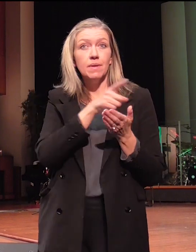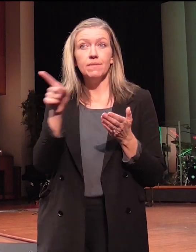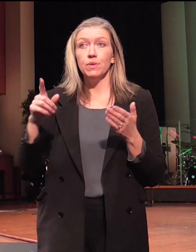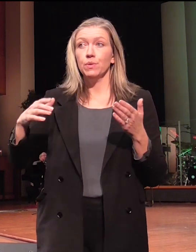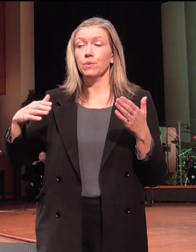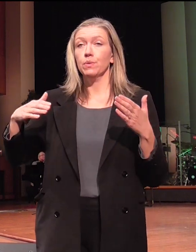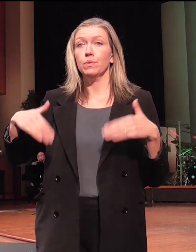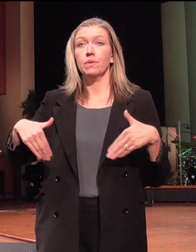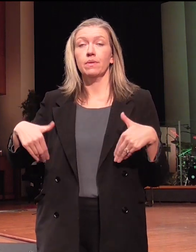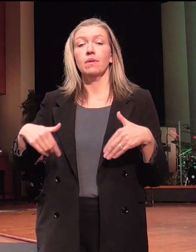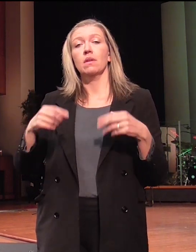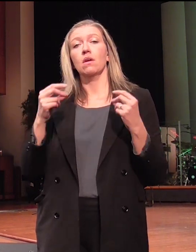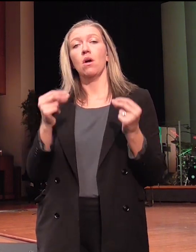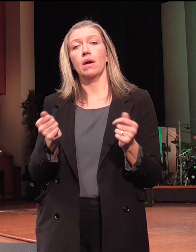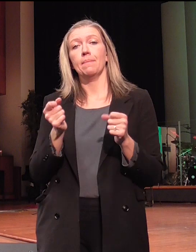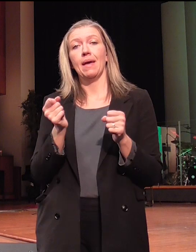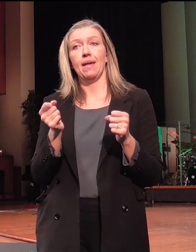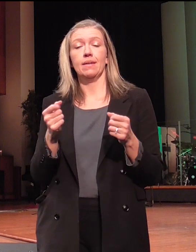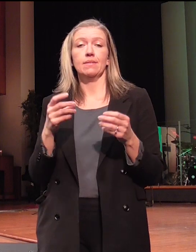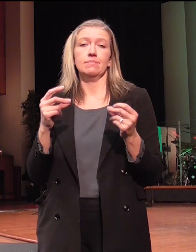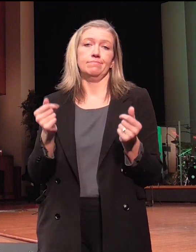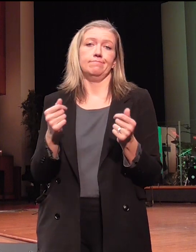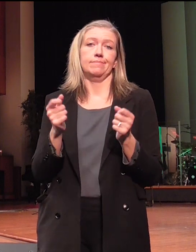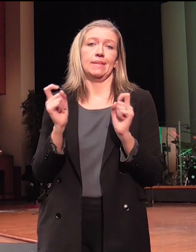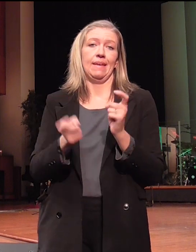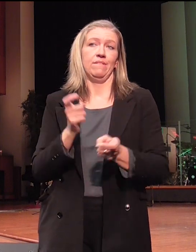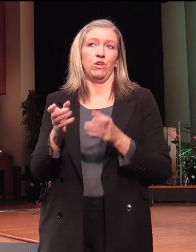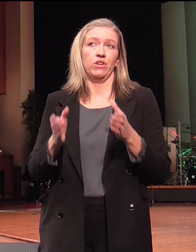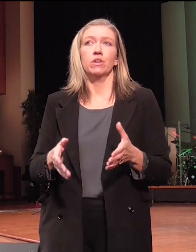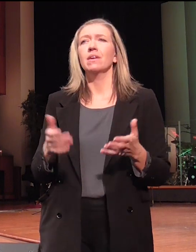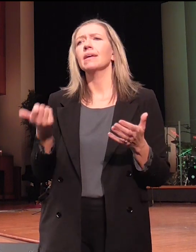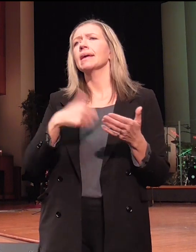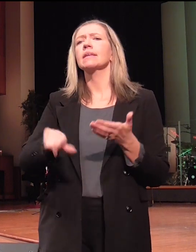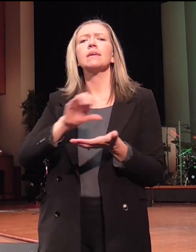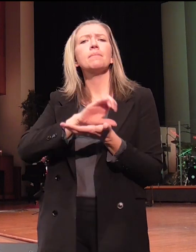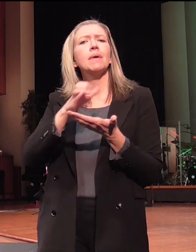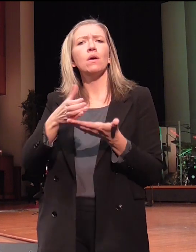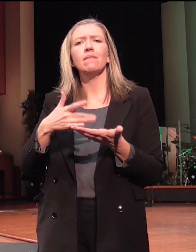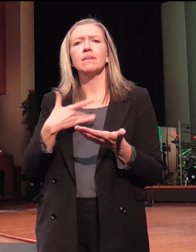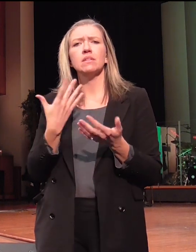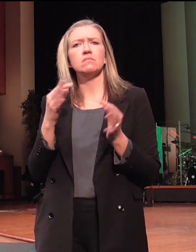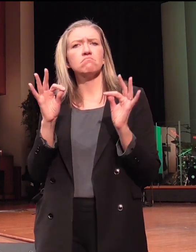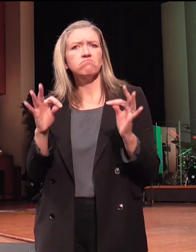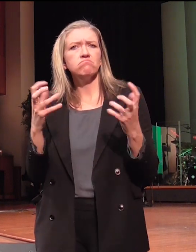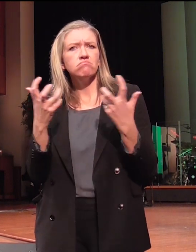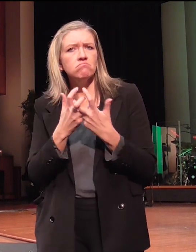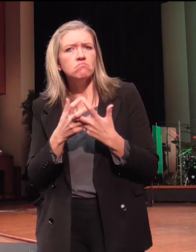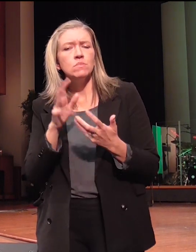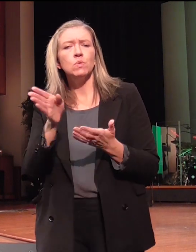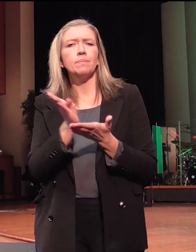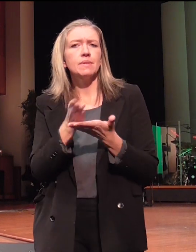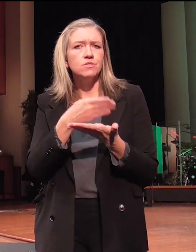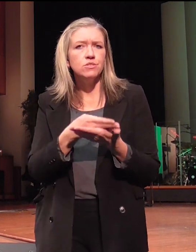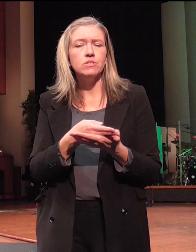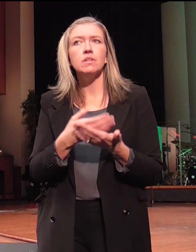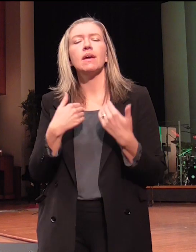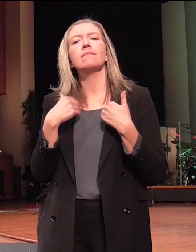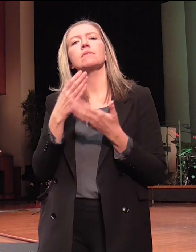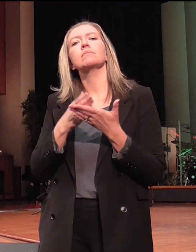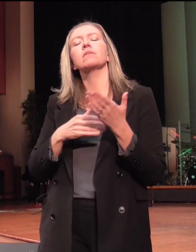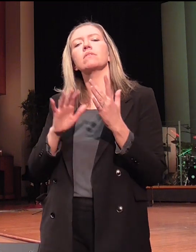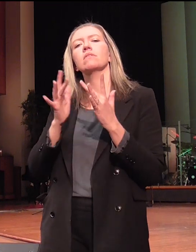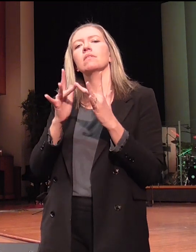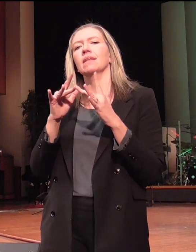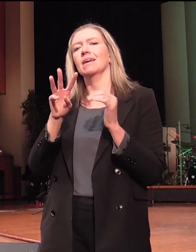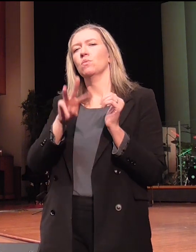be auto givers, becoming an auto giver. Whatever amount serves you in your budget, we have a place on our website that